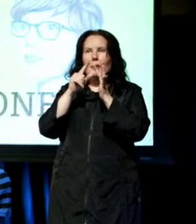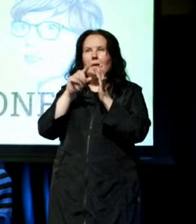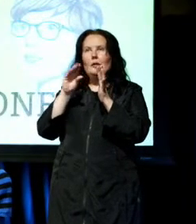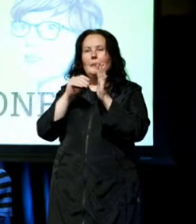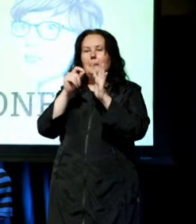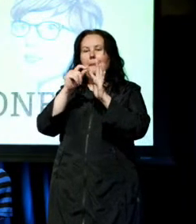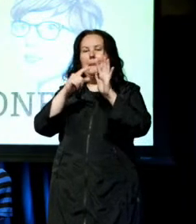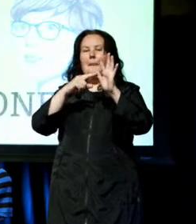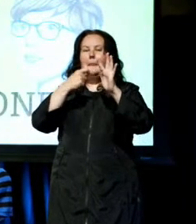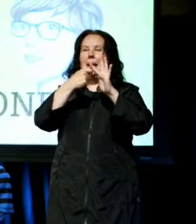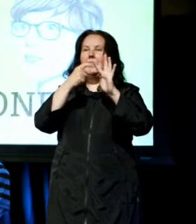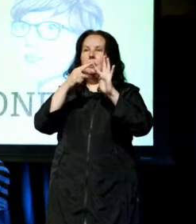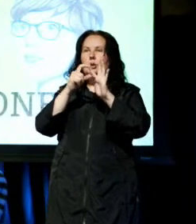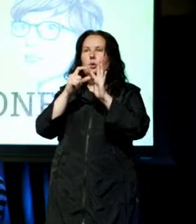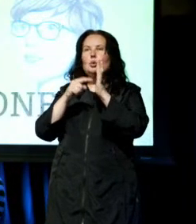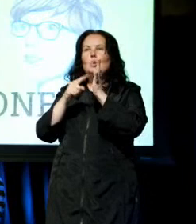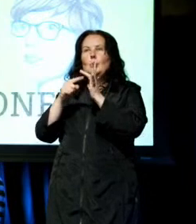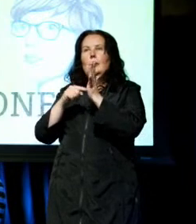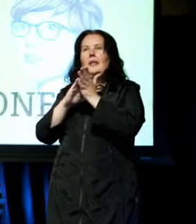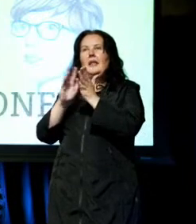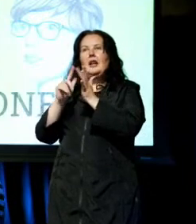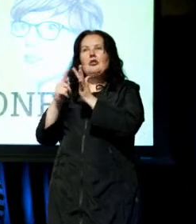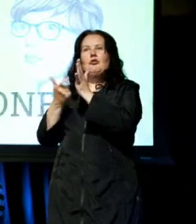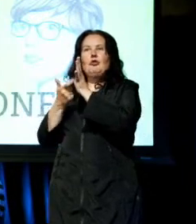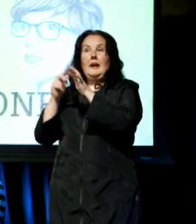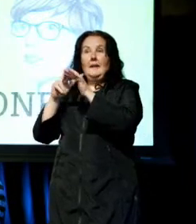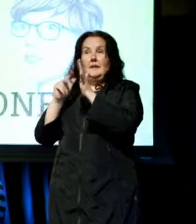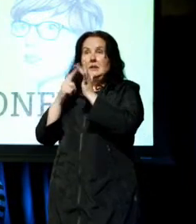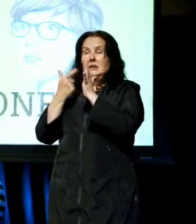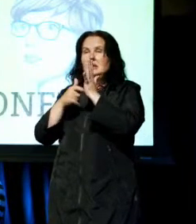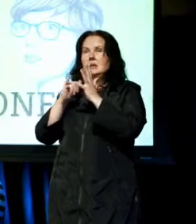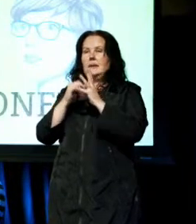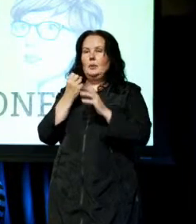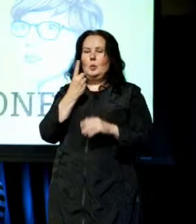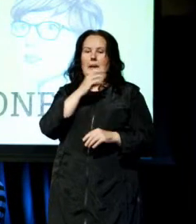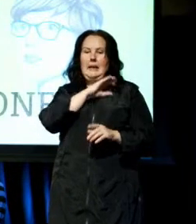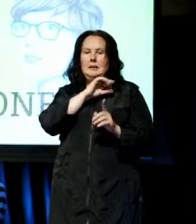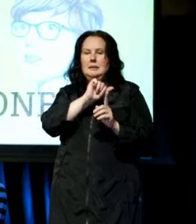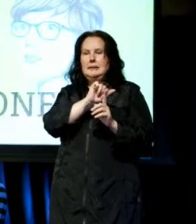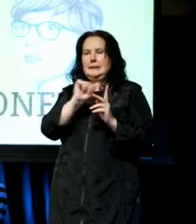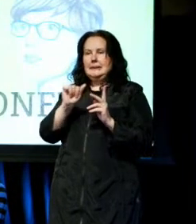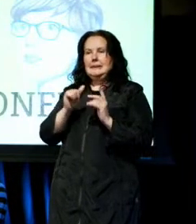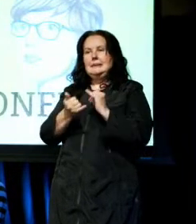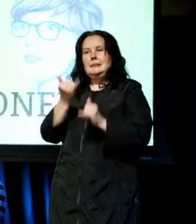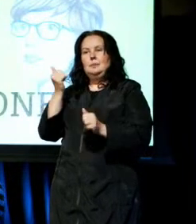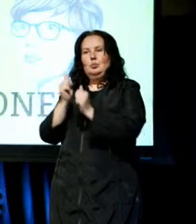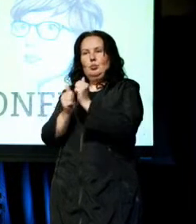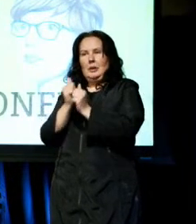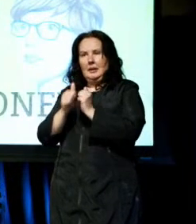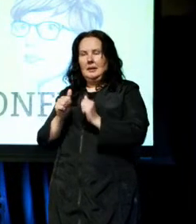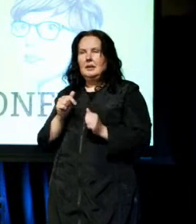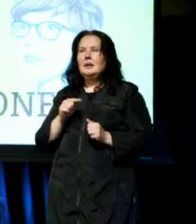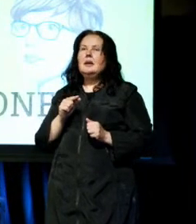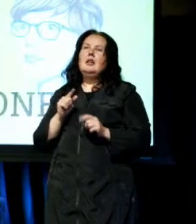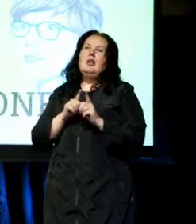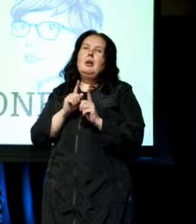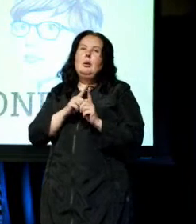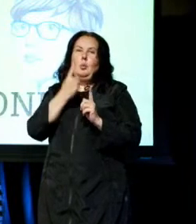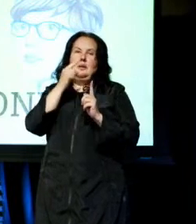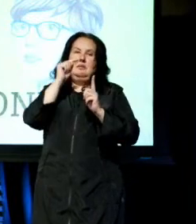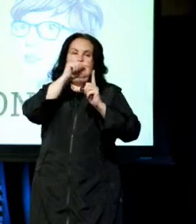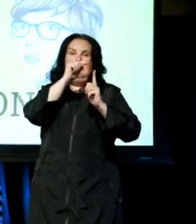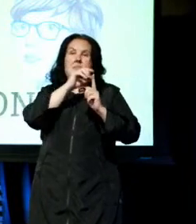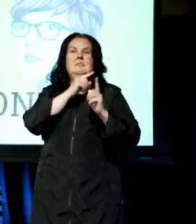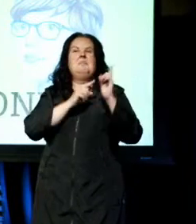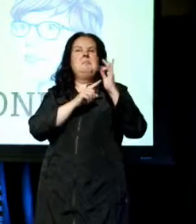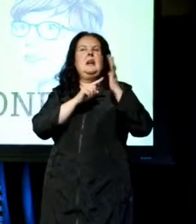who was like one of the character's brother, right? And he was meant to make the main character who was like the really hunky love interest